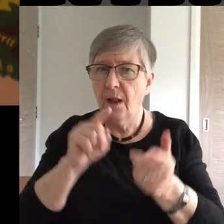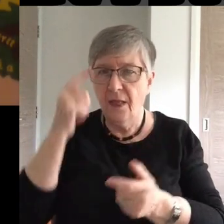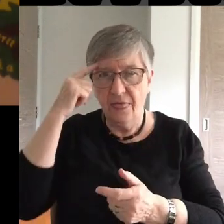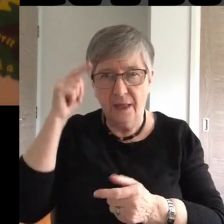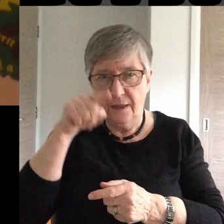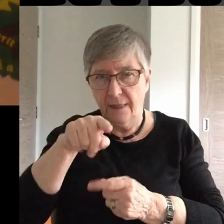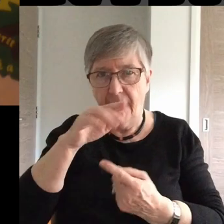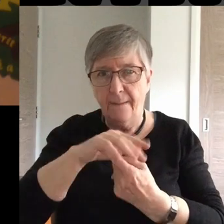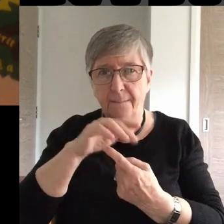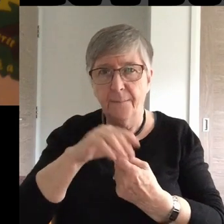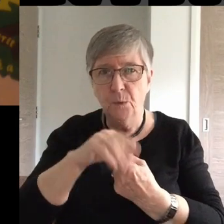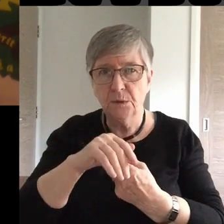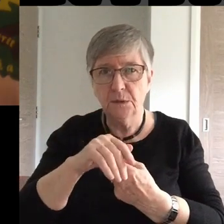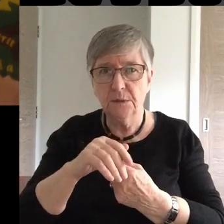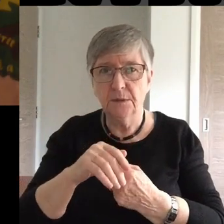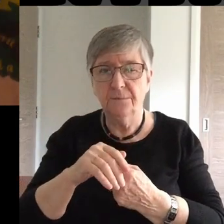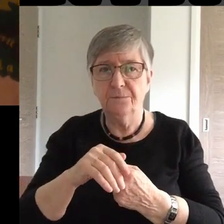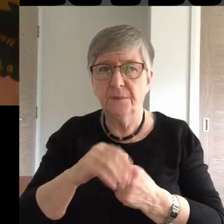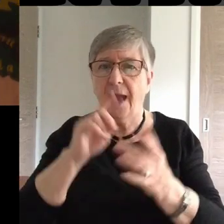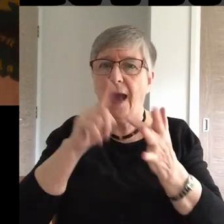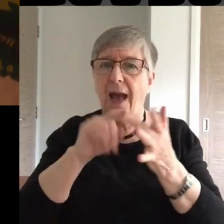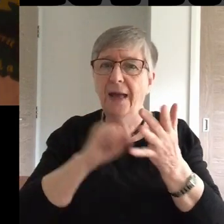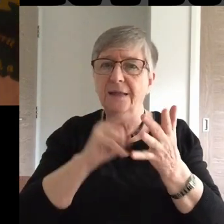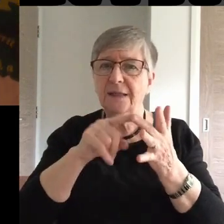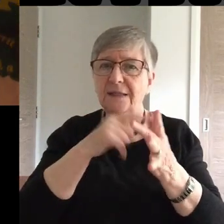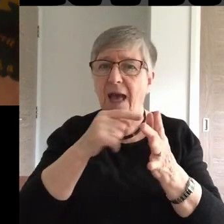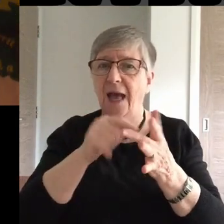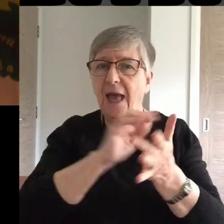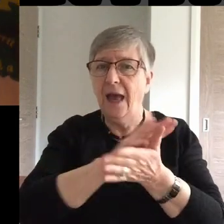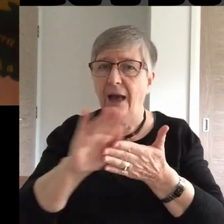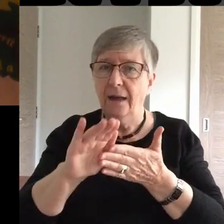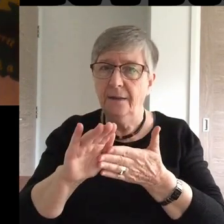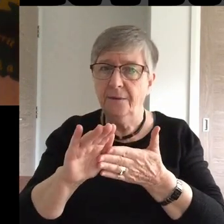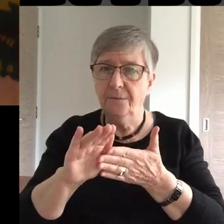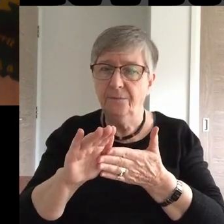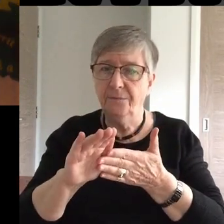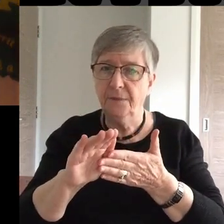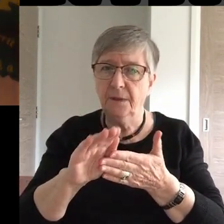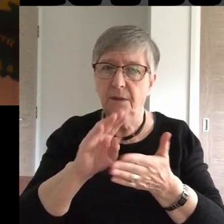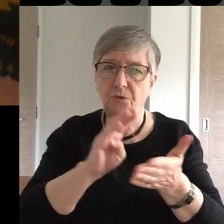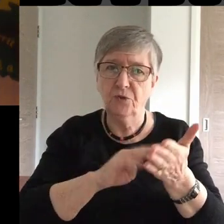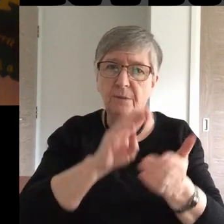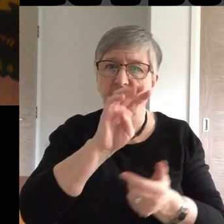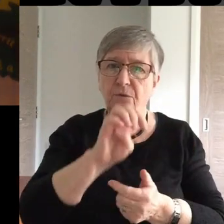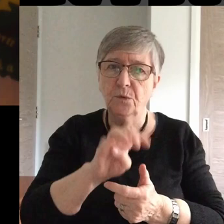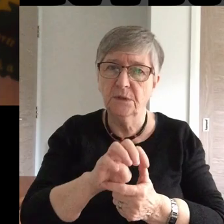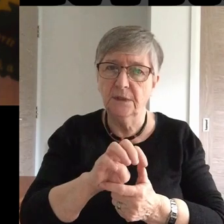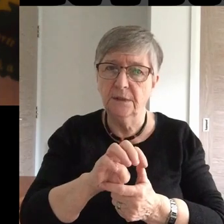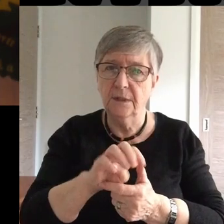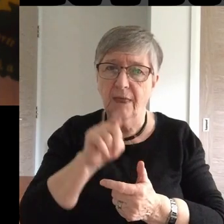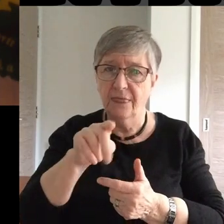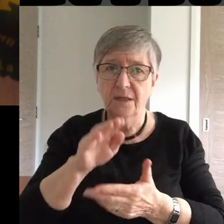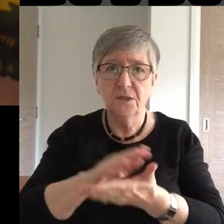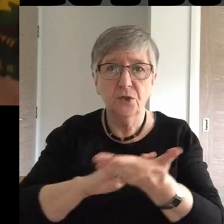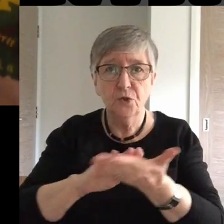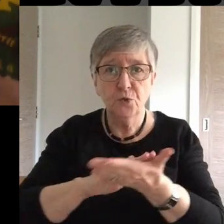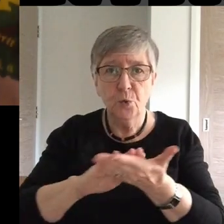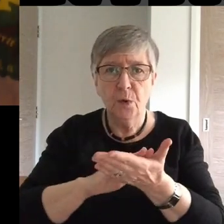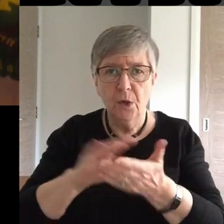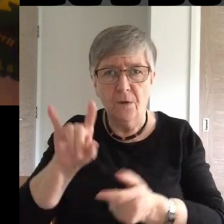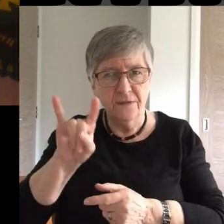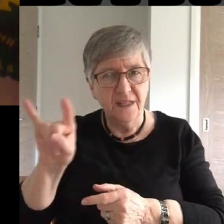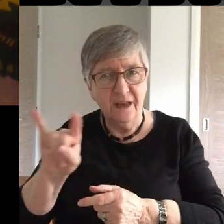so important. If you turn with me to Isaiah 14, verses 13 to 14, this is the story